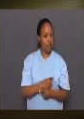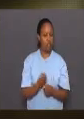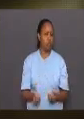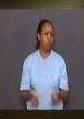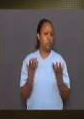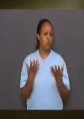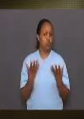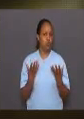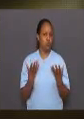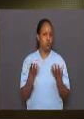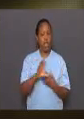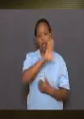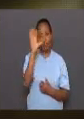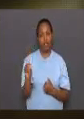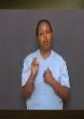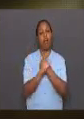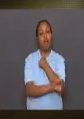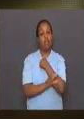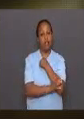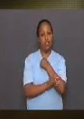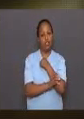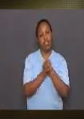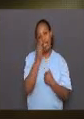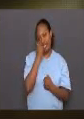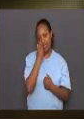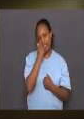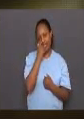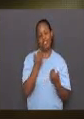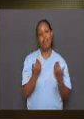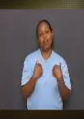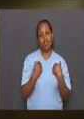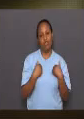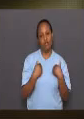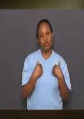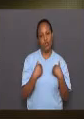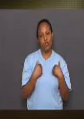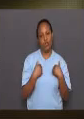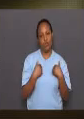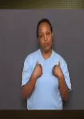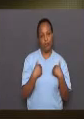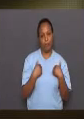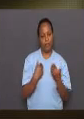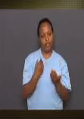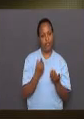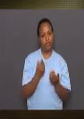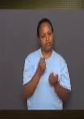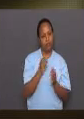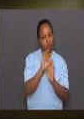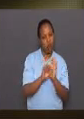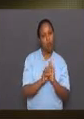most African countries have experienced some form of upheaval